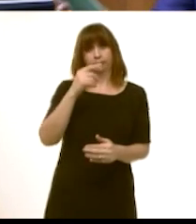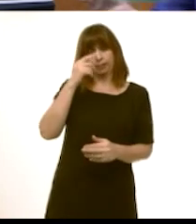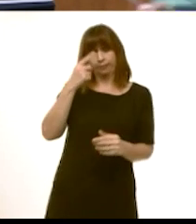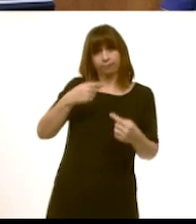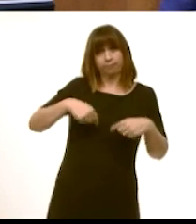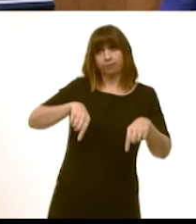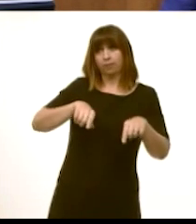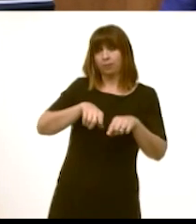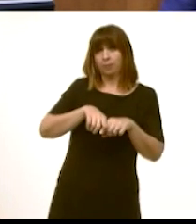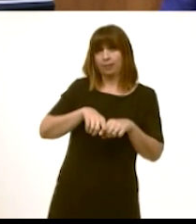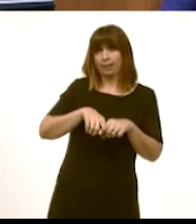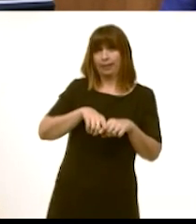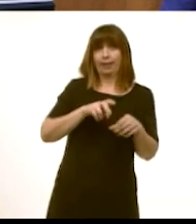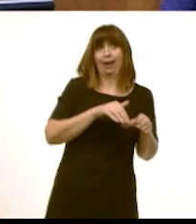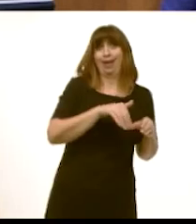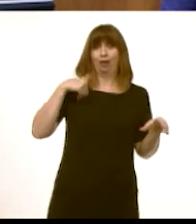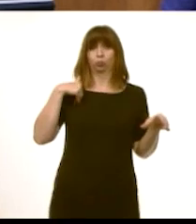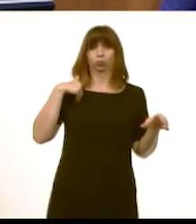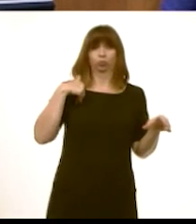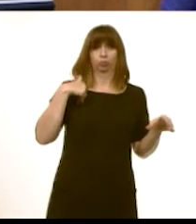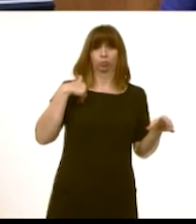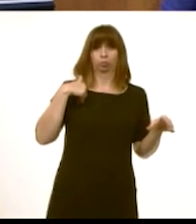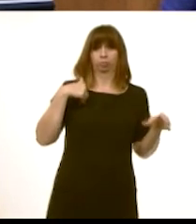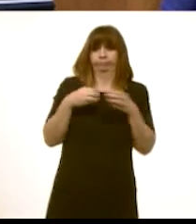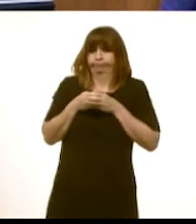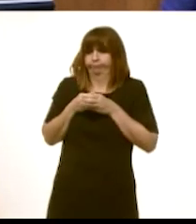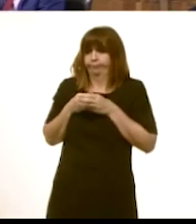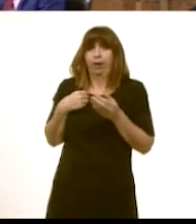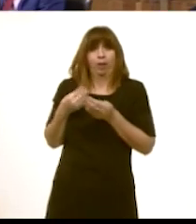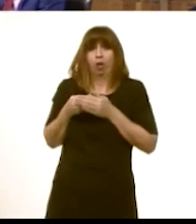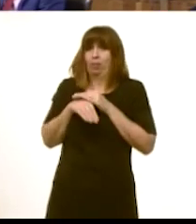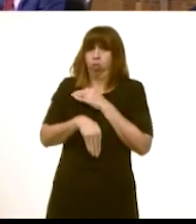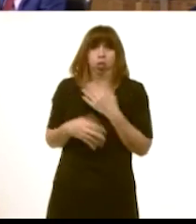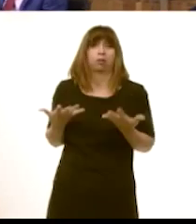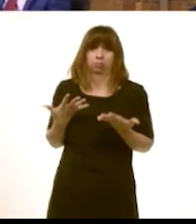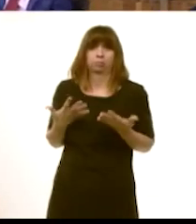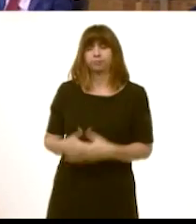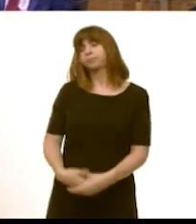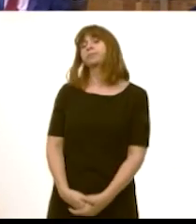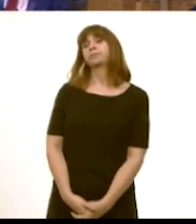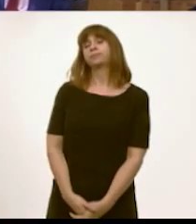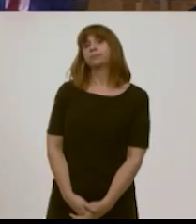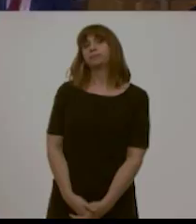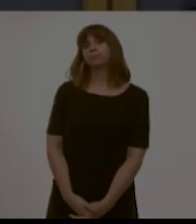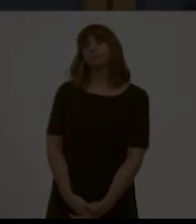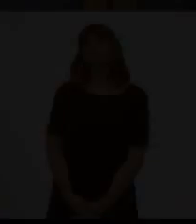have unfettered access to the single market, the Welsh economy will suffer badly. Thank you, First Minister. Item 2 is the business statement.